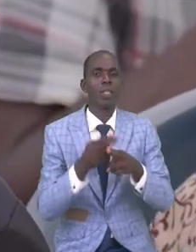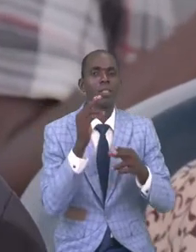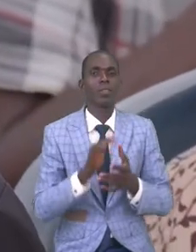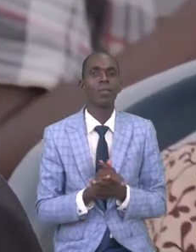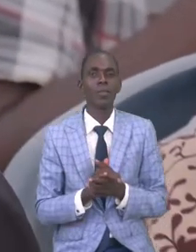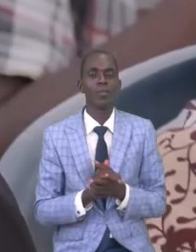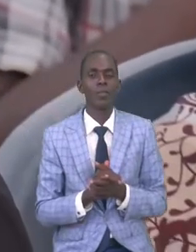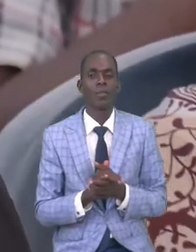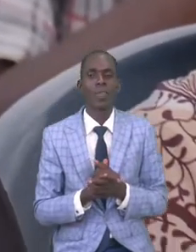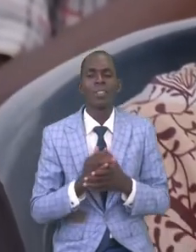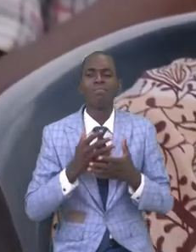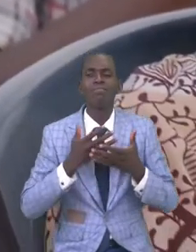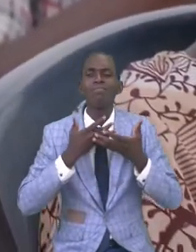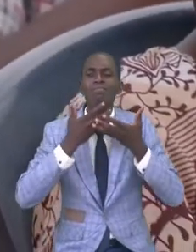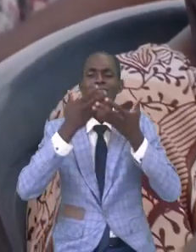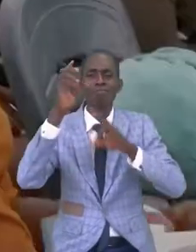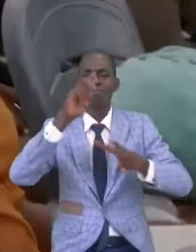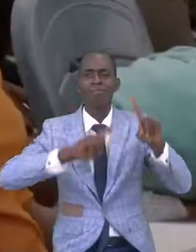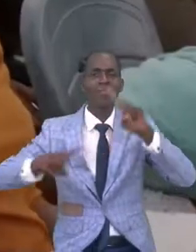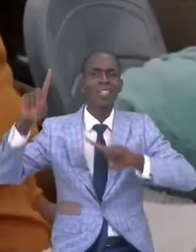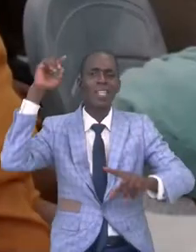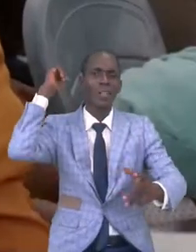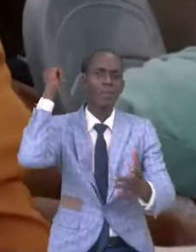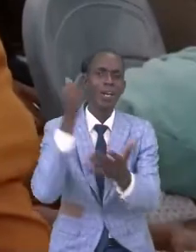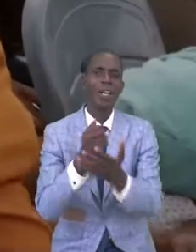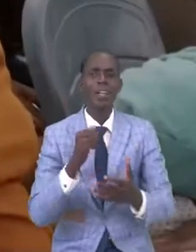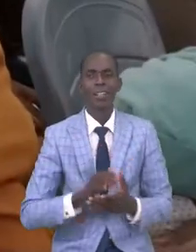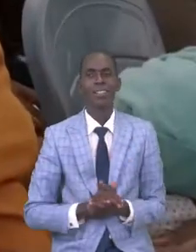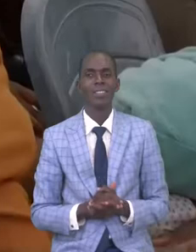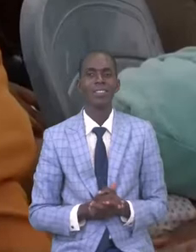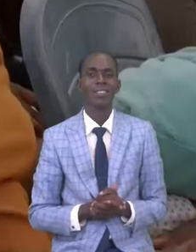Let somebody shout amen.